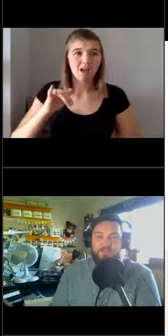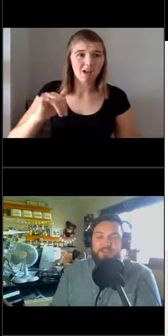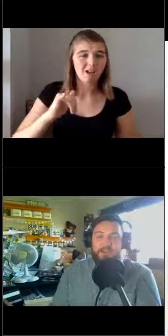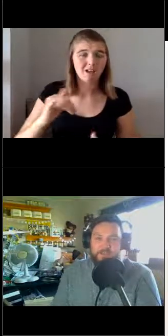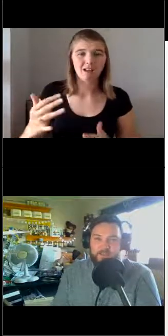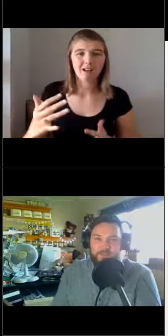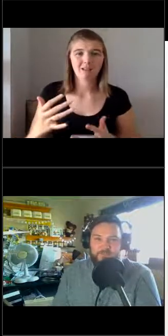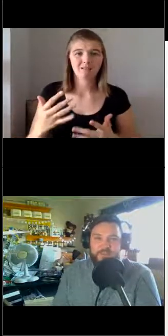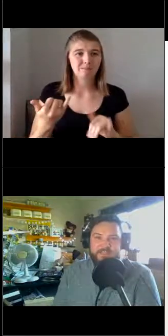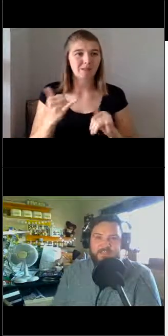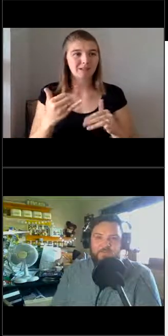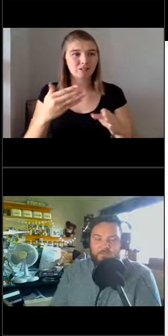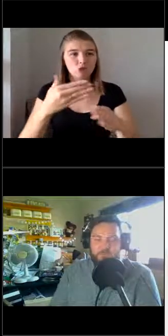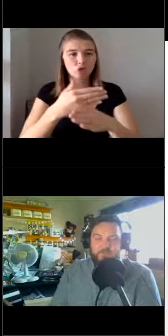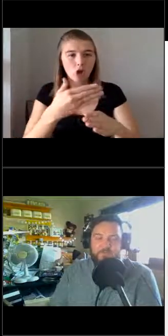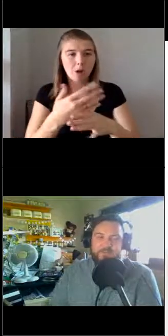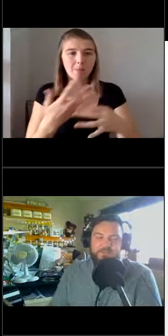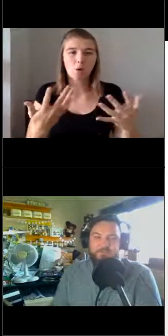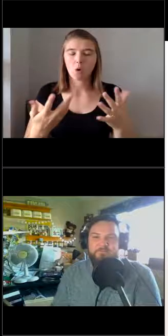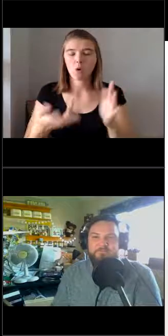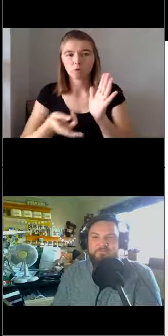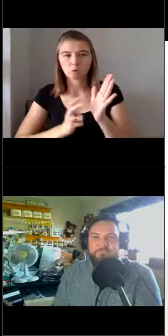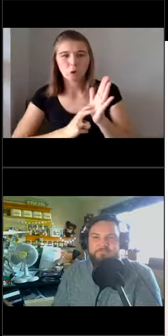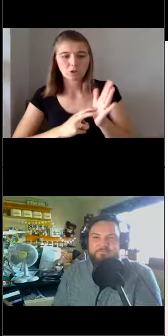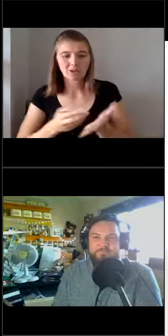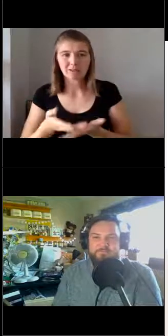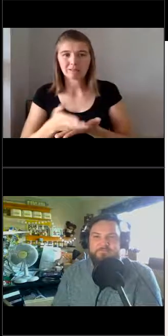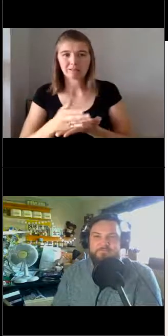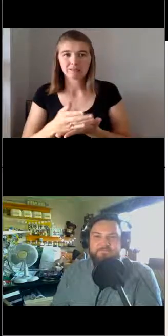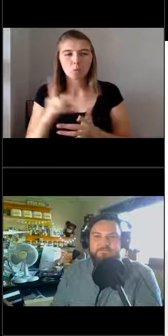about their current contract? What would you recommend to them?